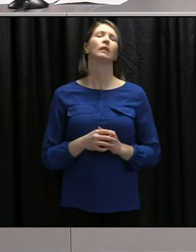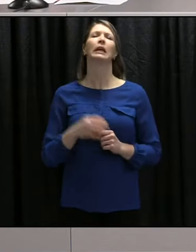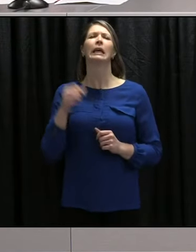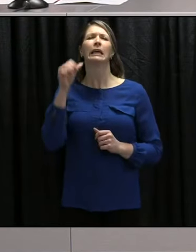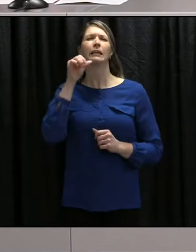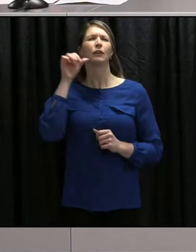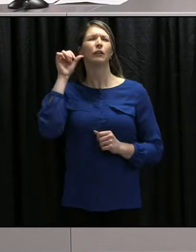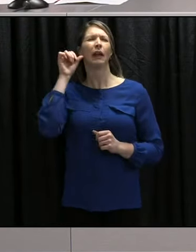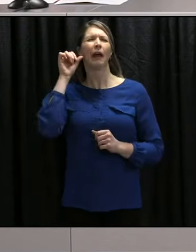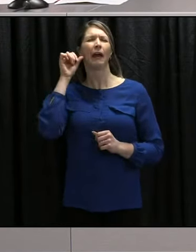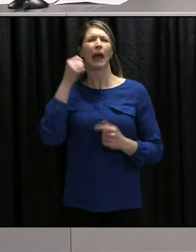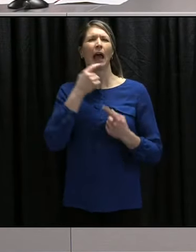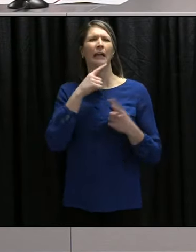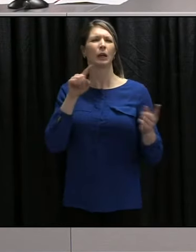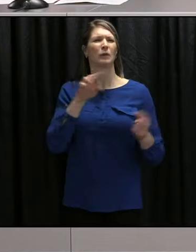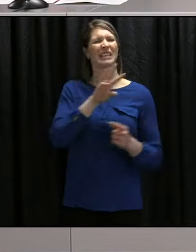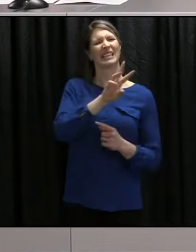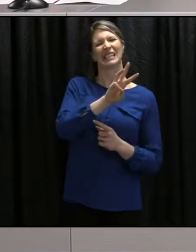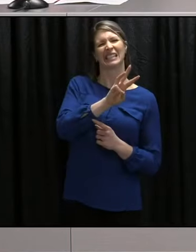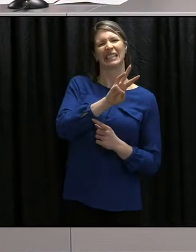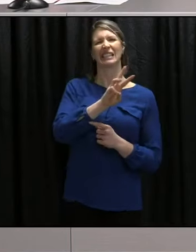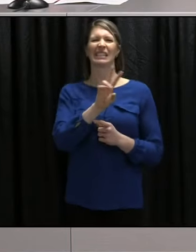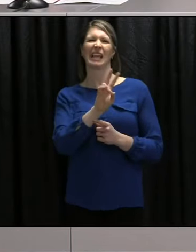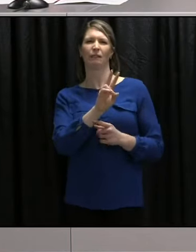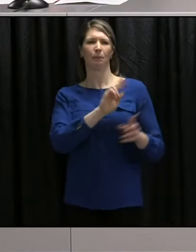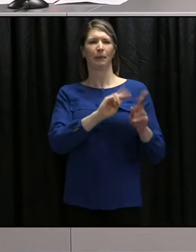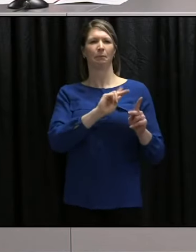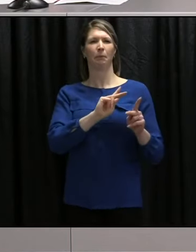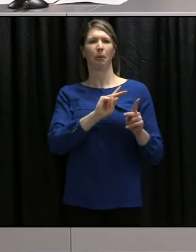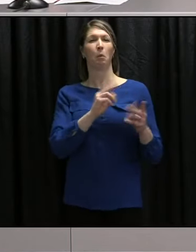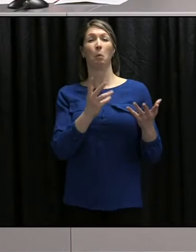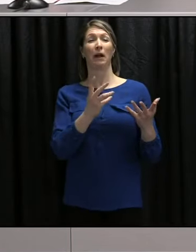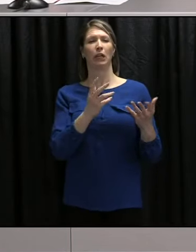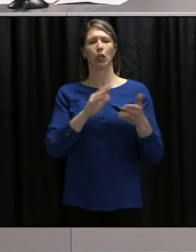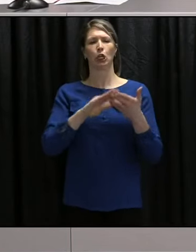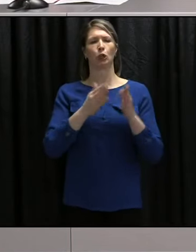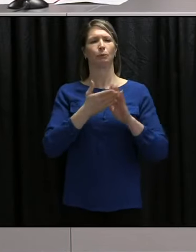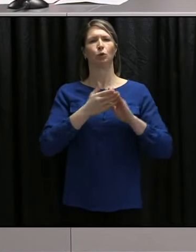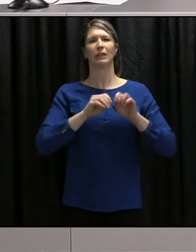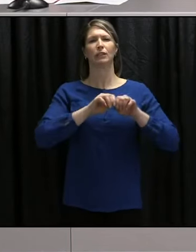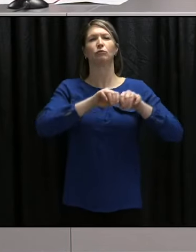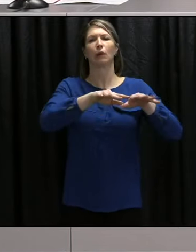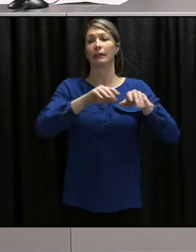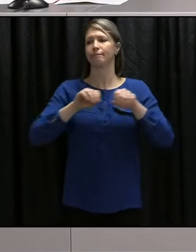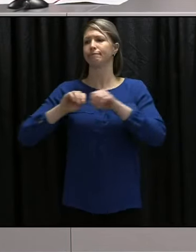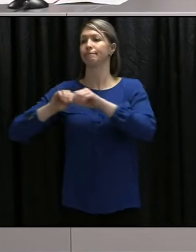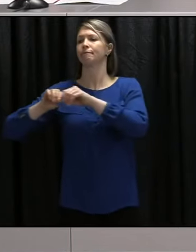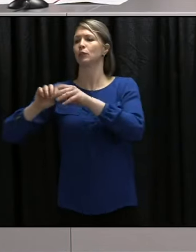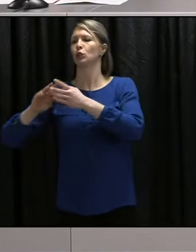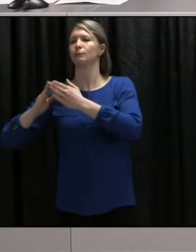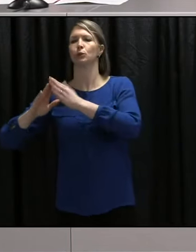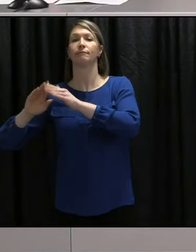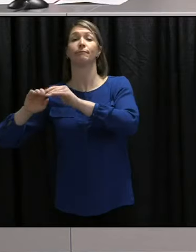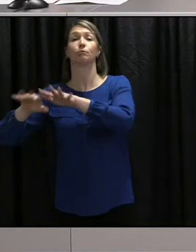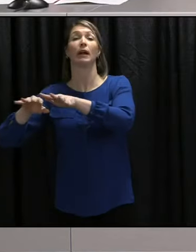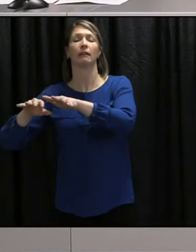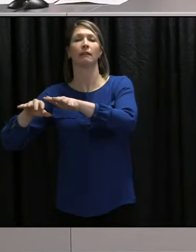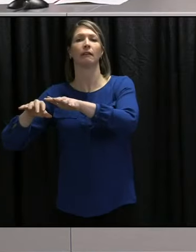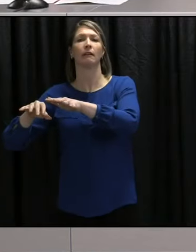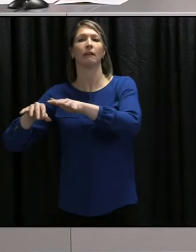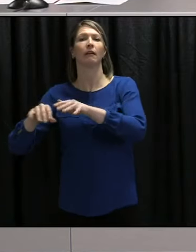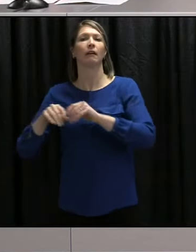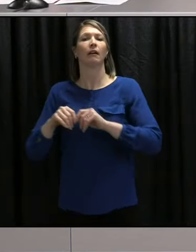community transmission. I'm wondering if we have a further breakdown for Central Health and the Labrador-Grenfell Health region, knowing that 3 in Central